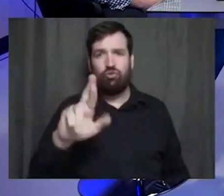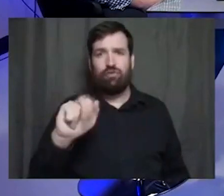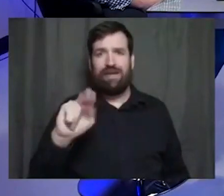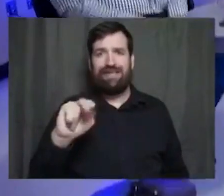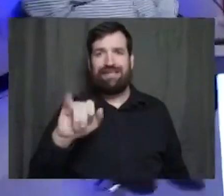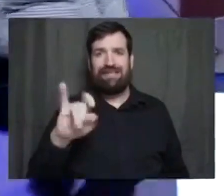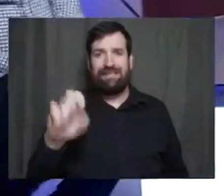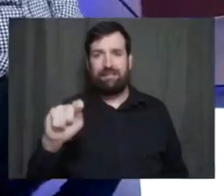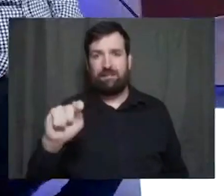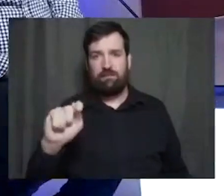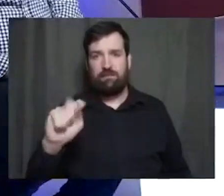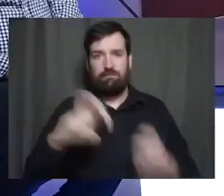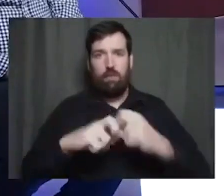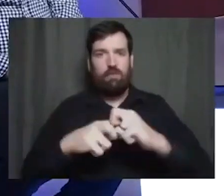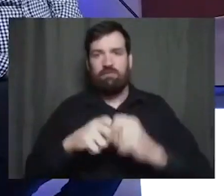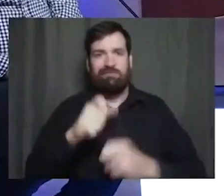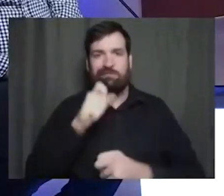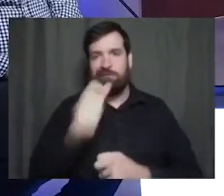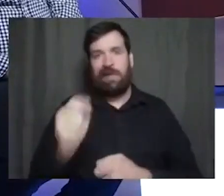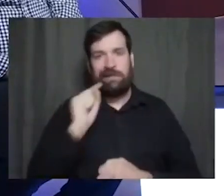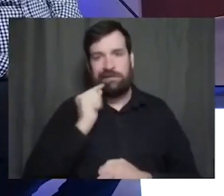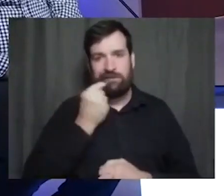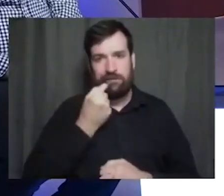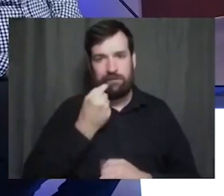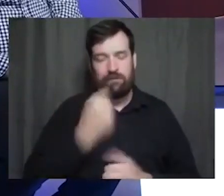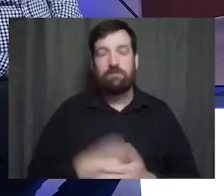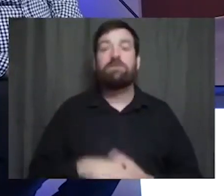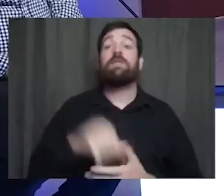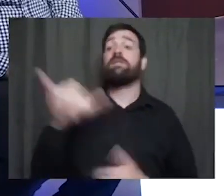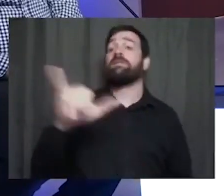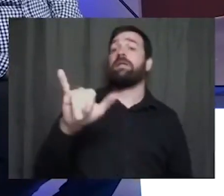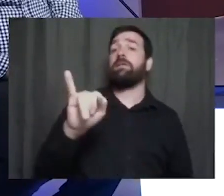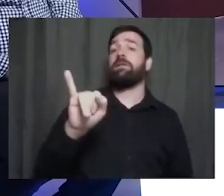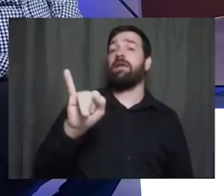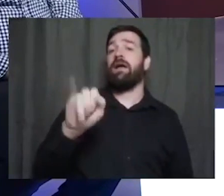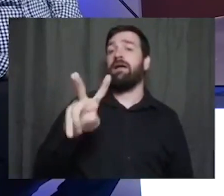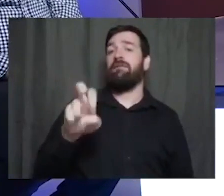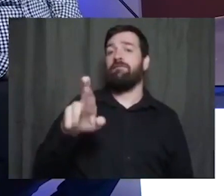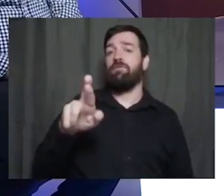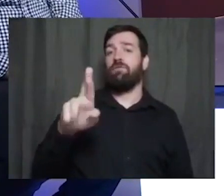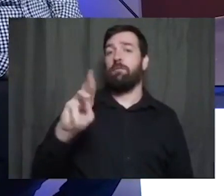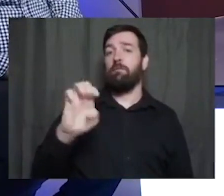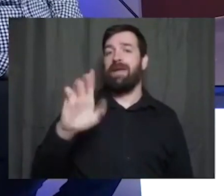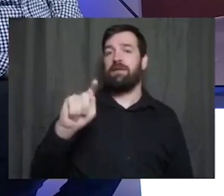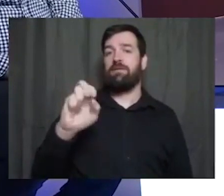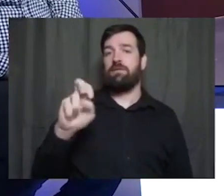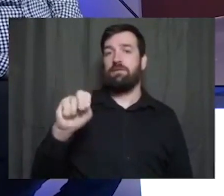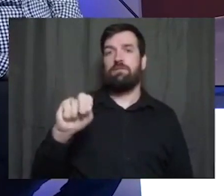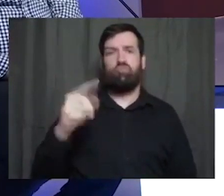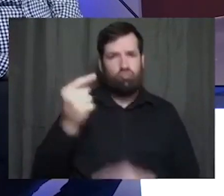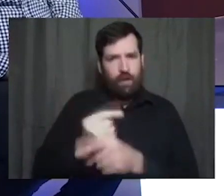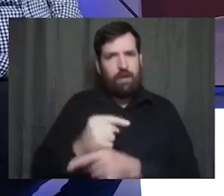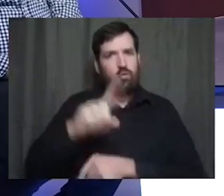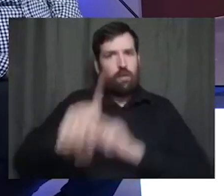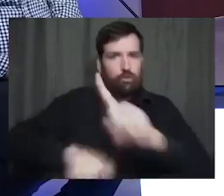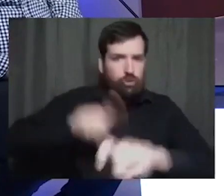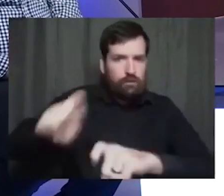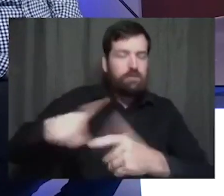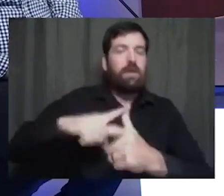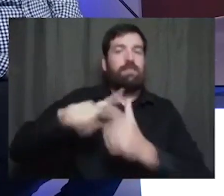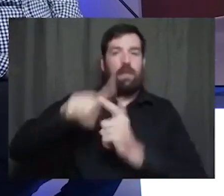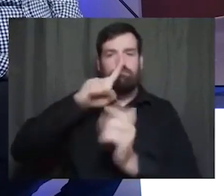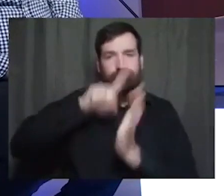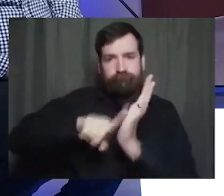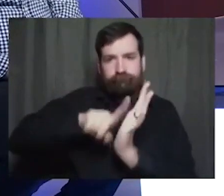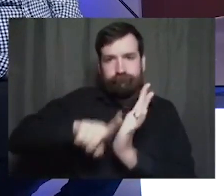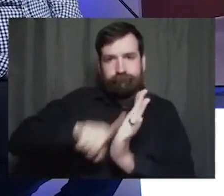significant. I think it is important, just as with the ivermectin, is to ask the correct question and investigate that question in the correct manner to